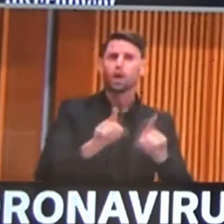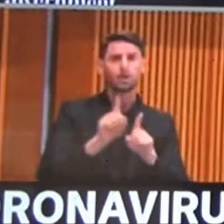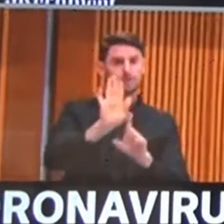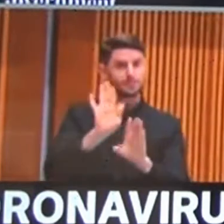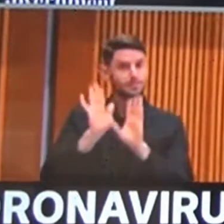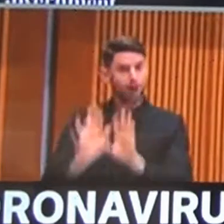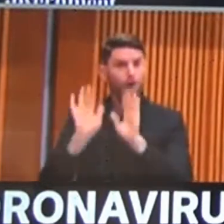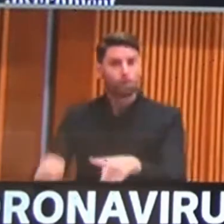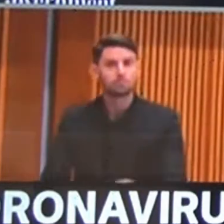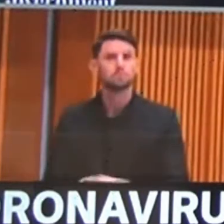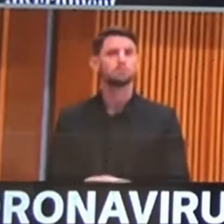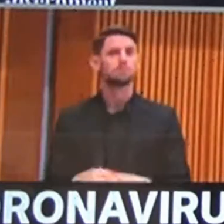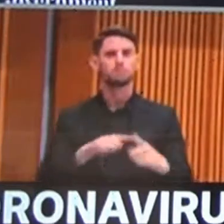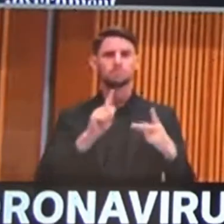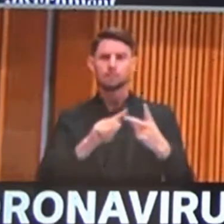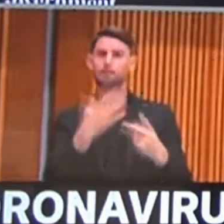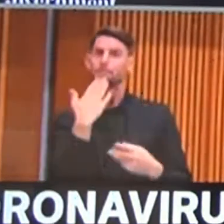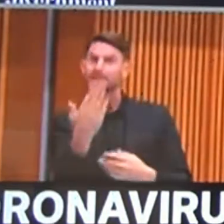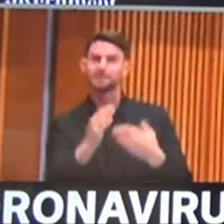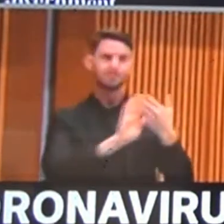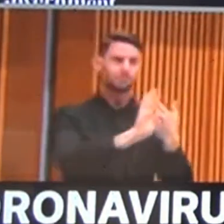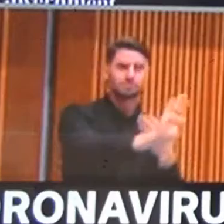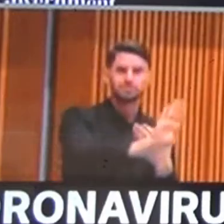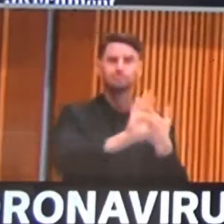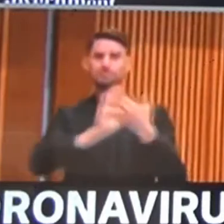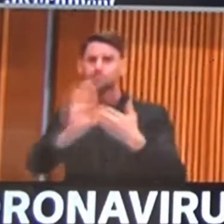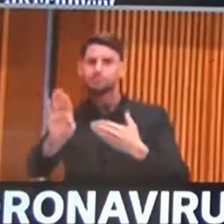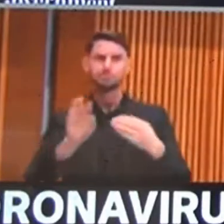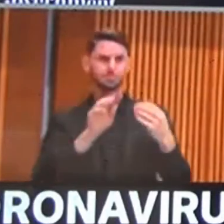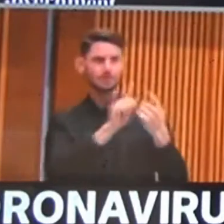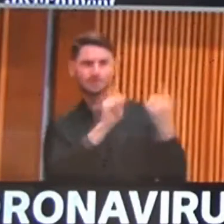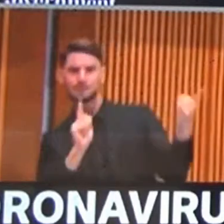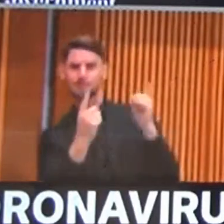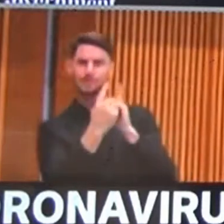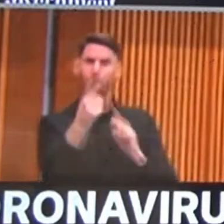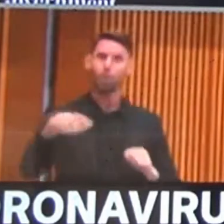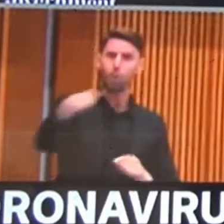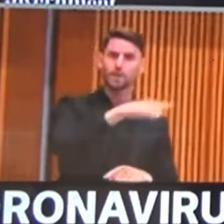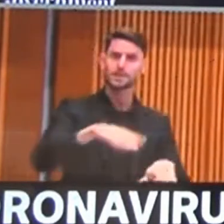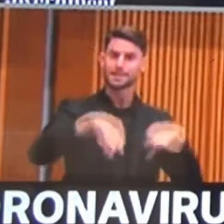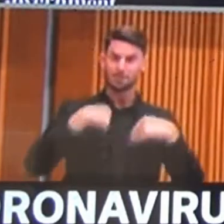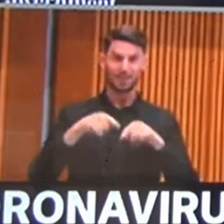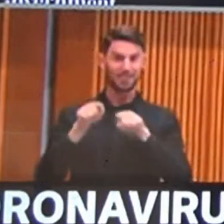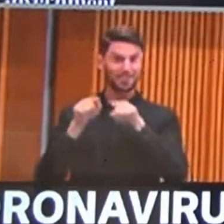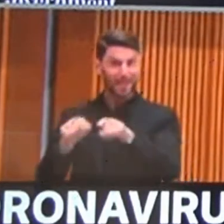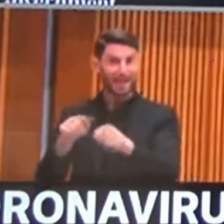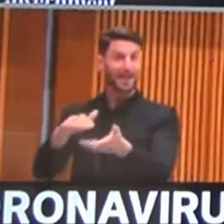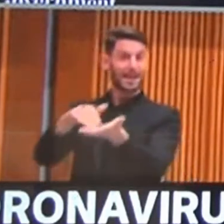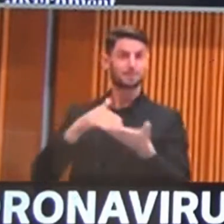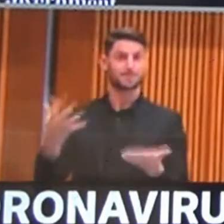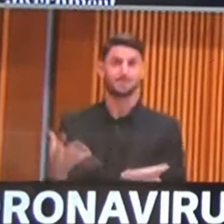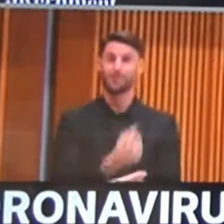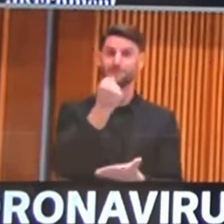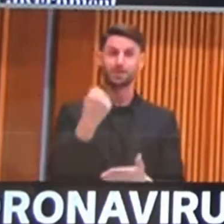and the social distancing rules, which are literally saving lives and protecting lives. Every one of us has the gift of being able to